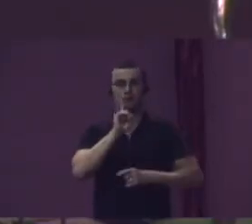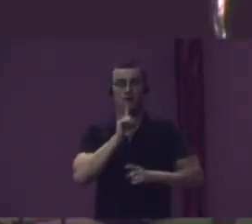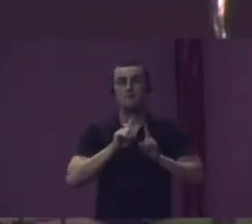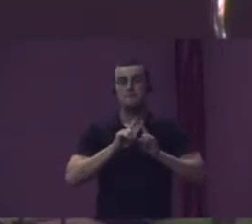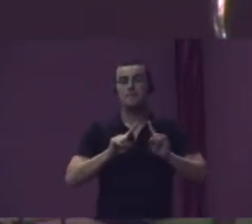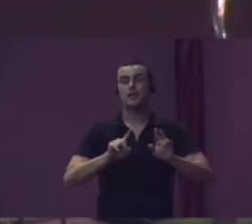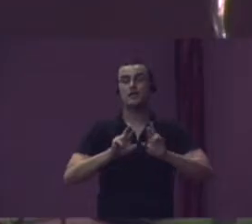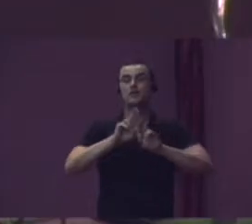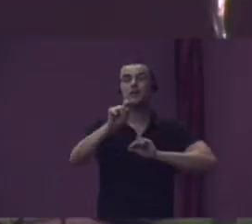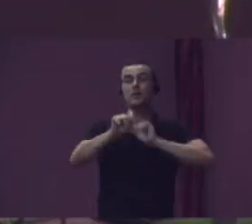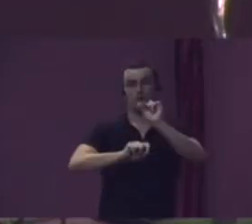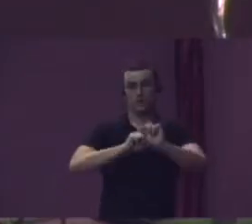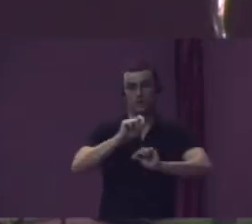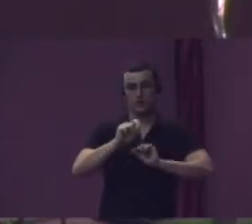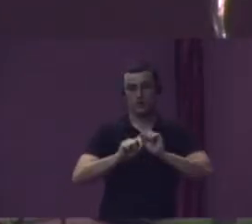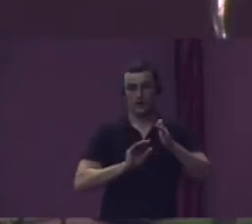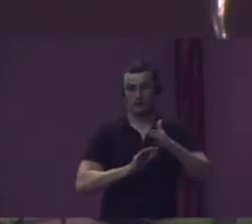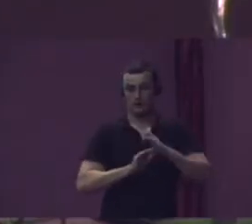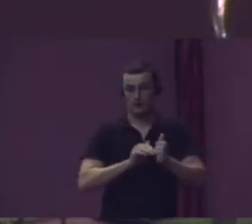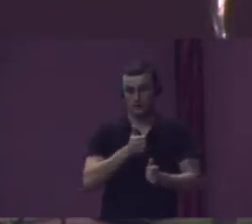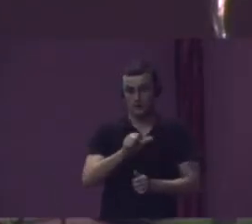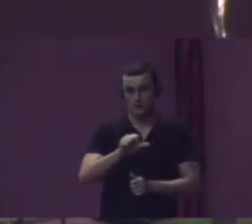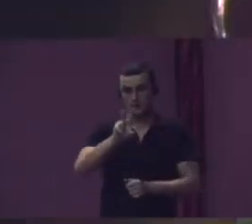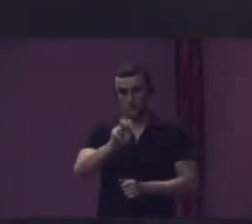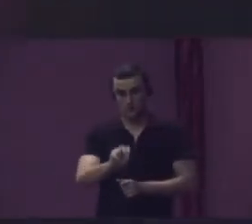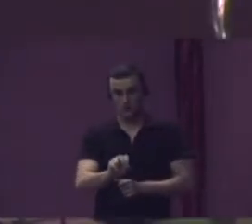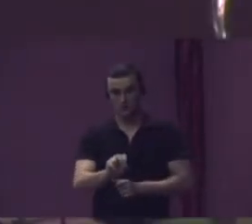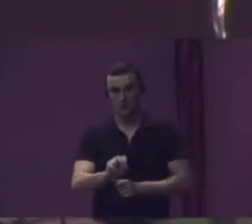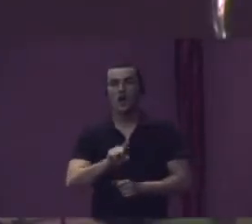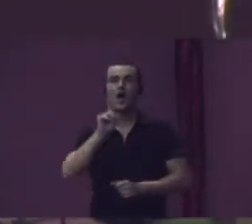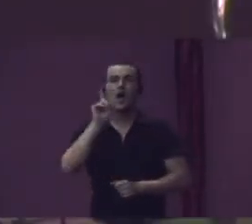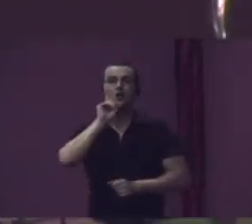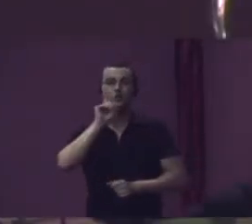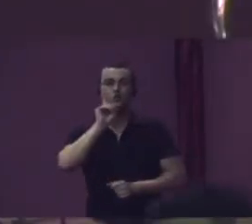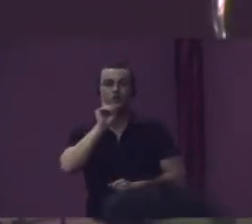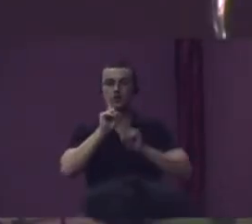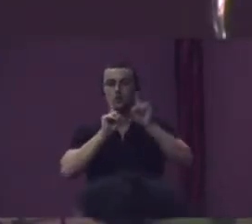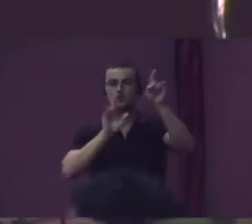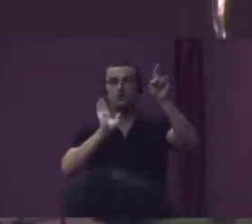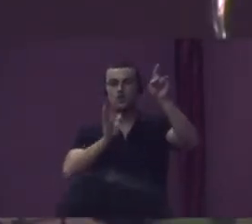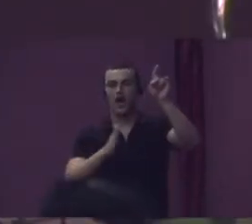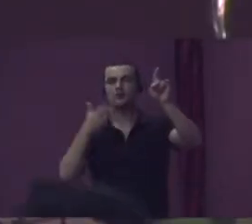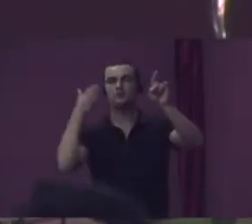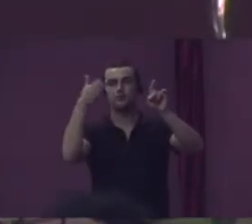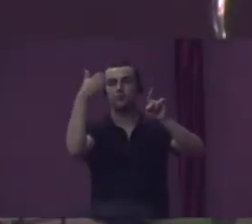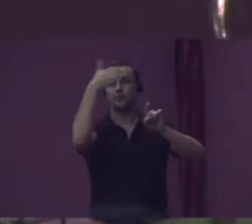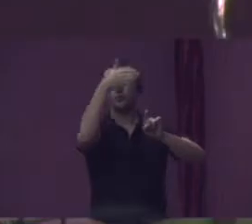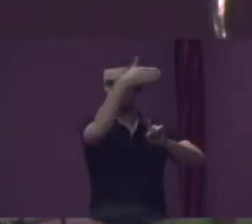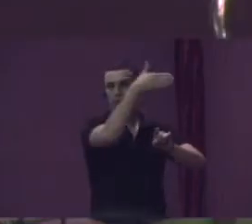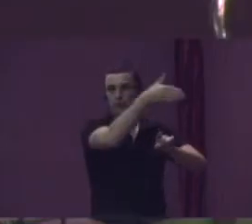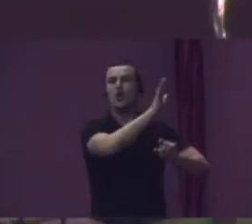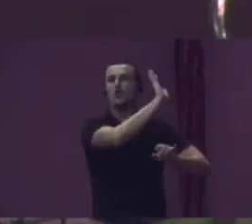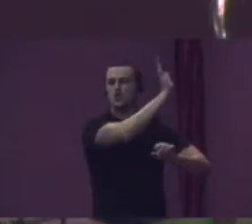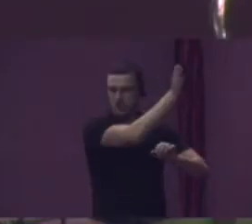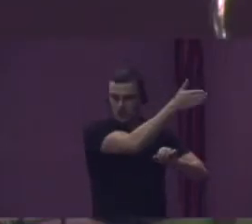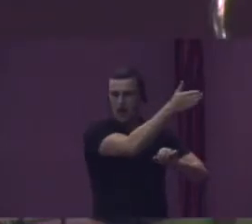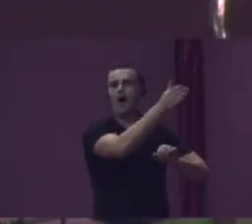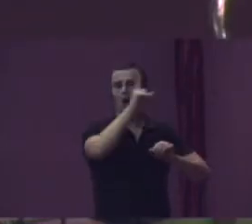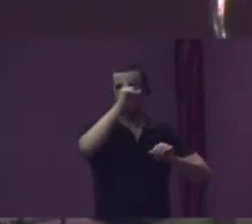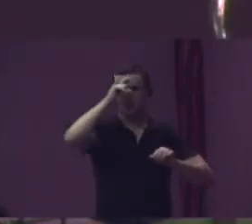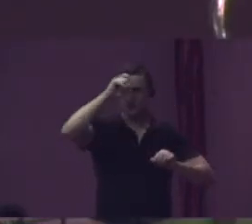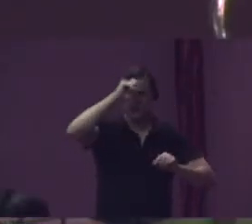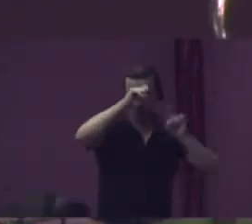to the late 1960s. On the other hand, there have been strong movements to provide alternatives to